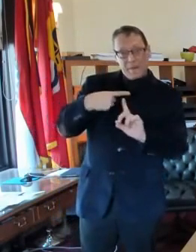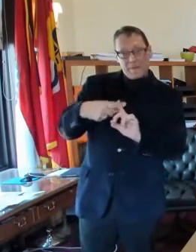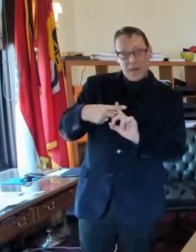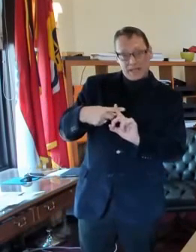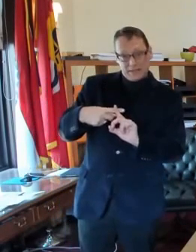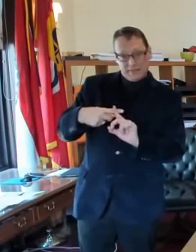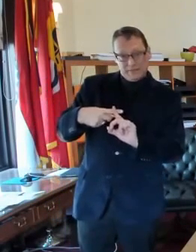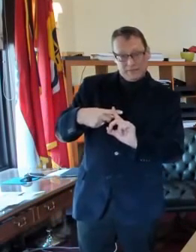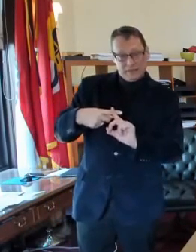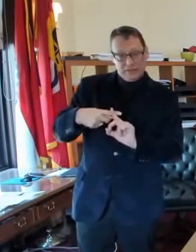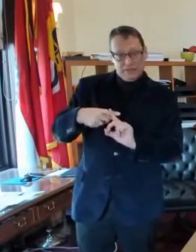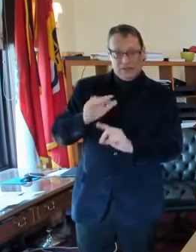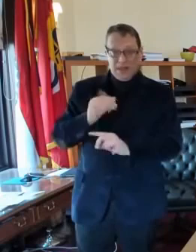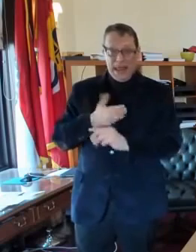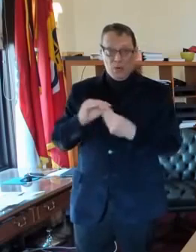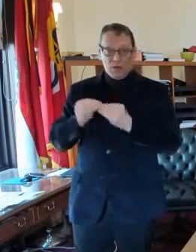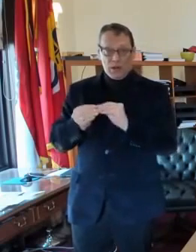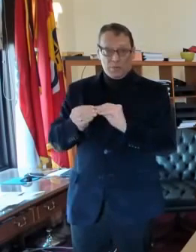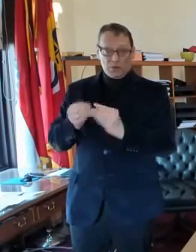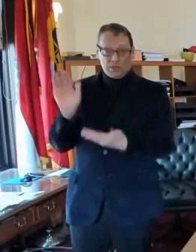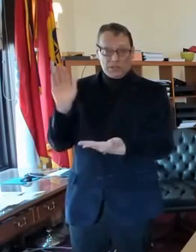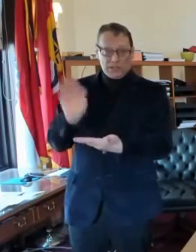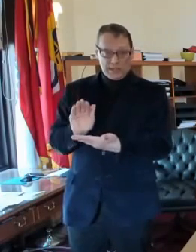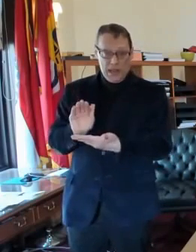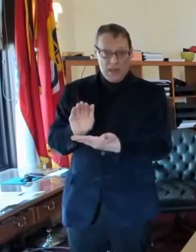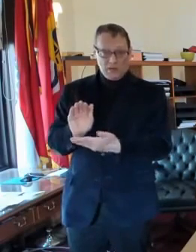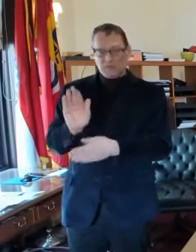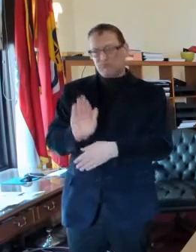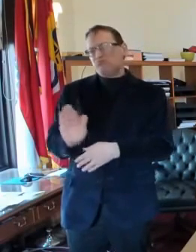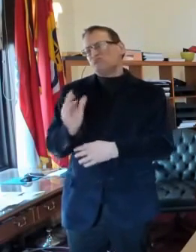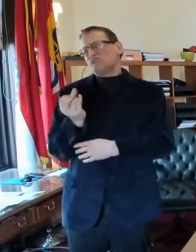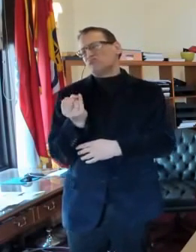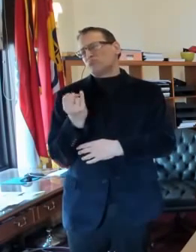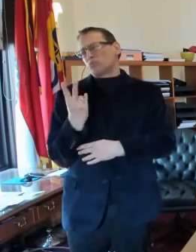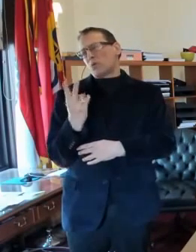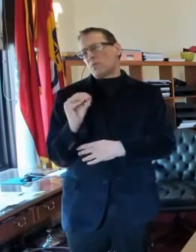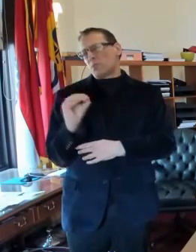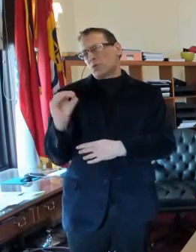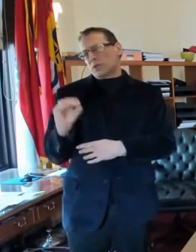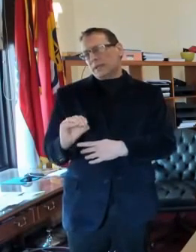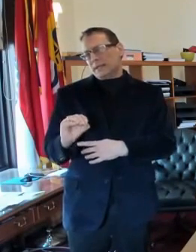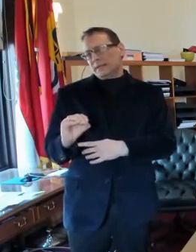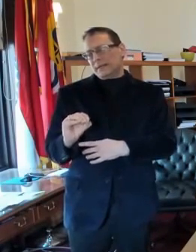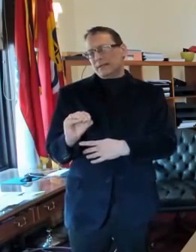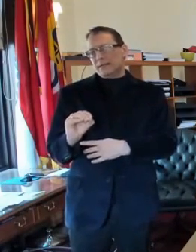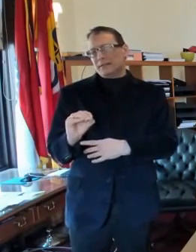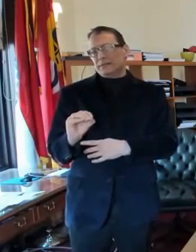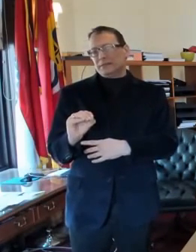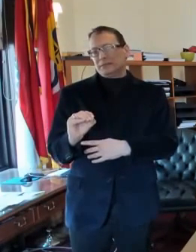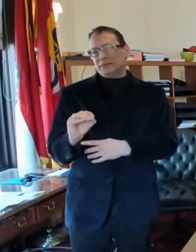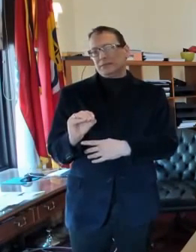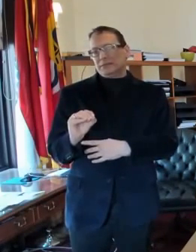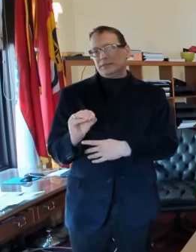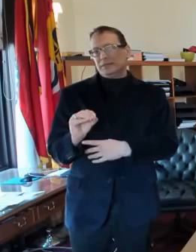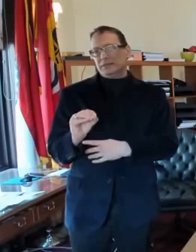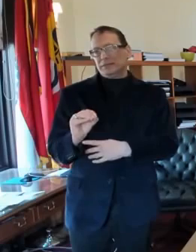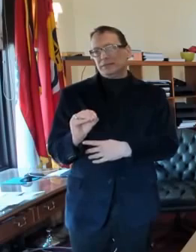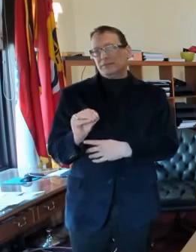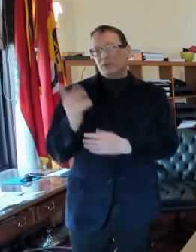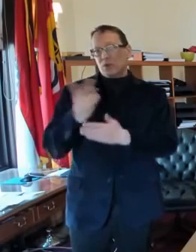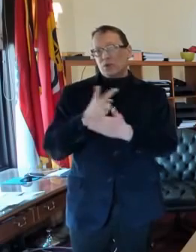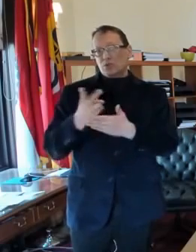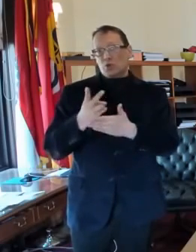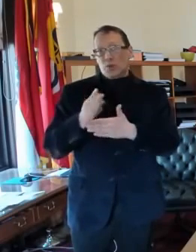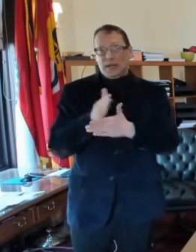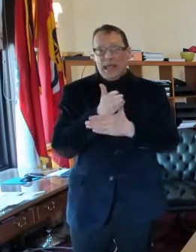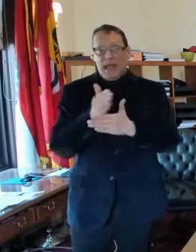positive? And our rate's down at about 12% for the 14-day average